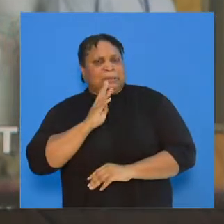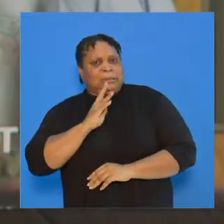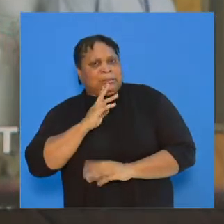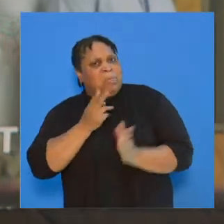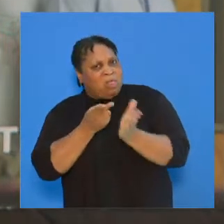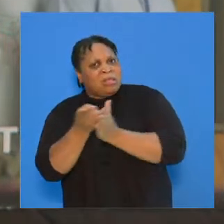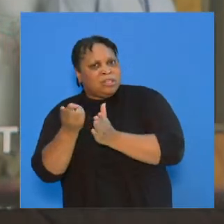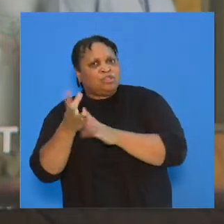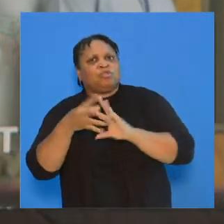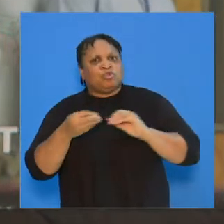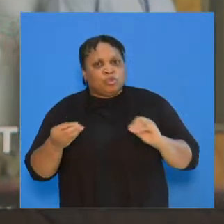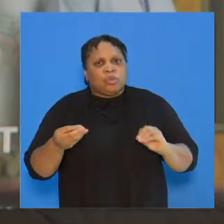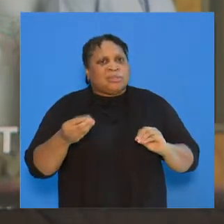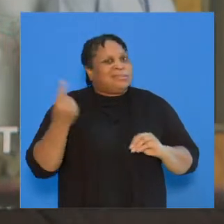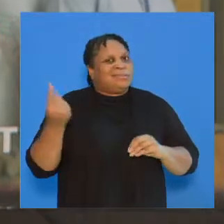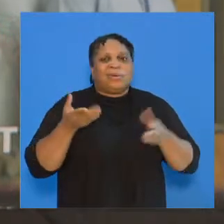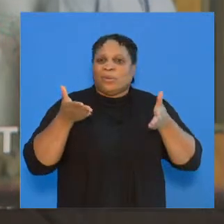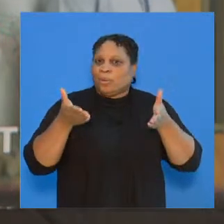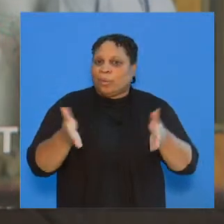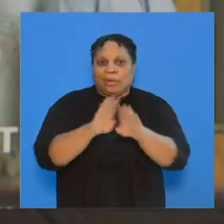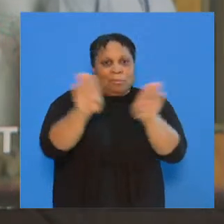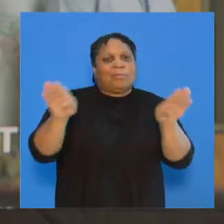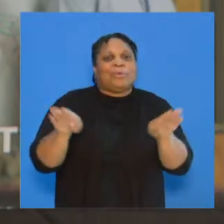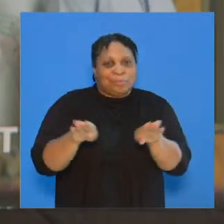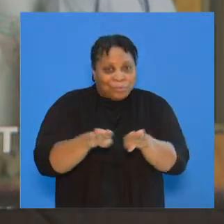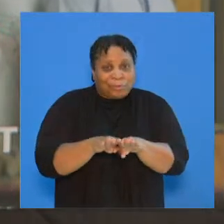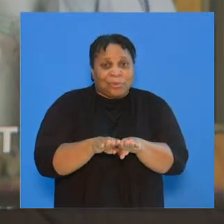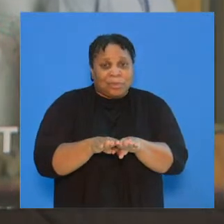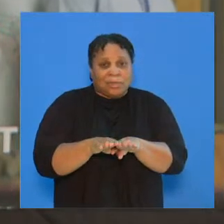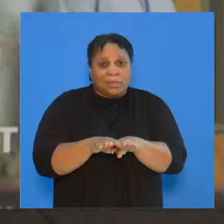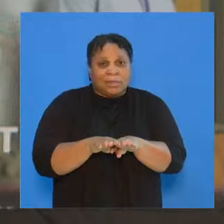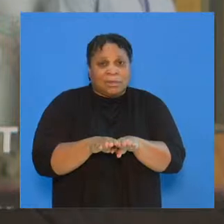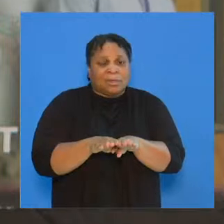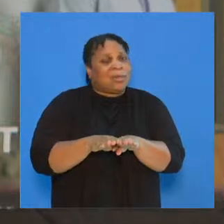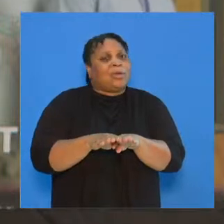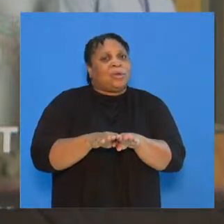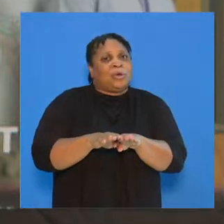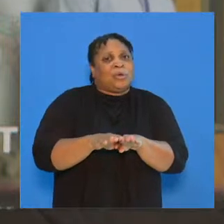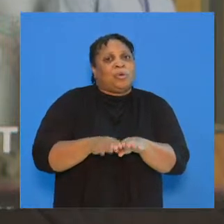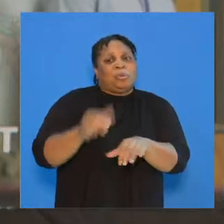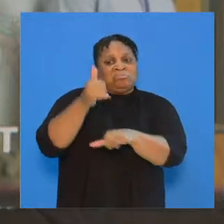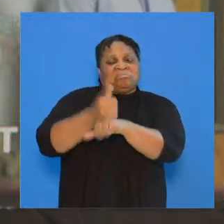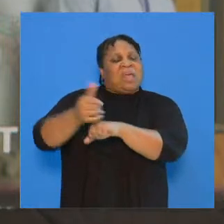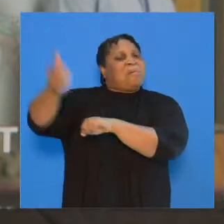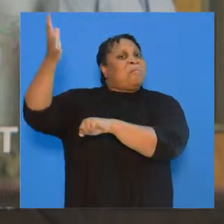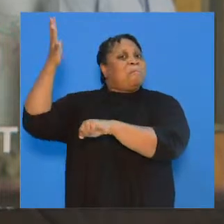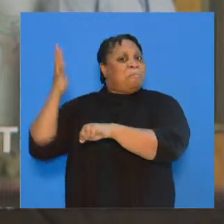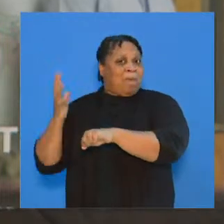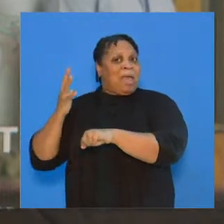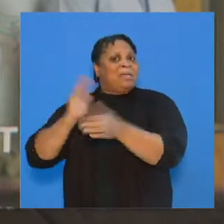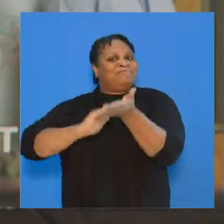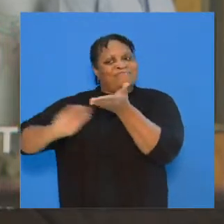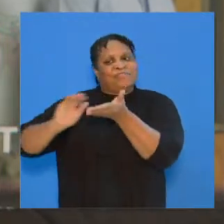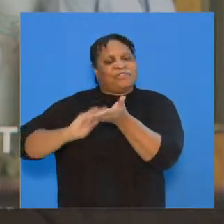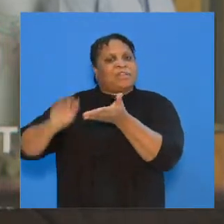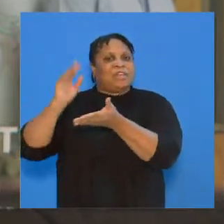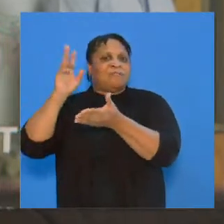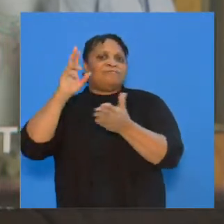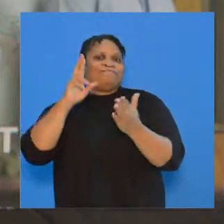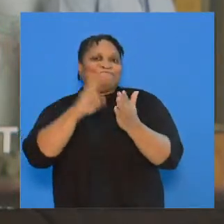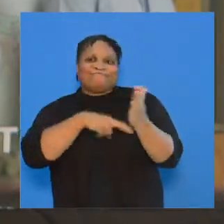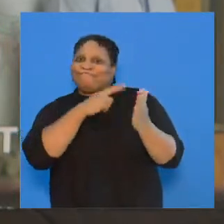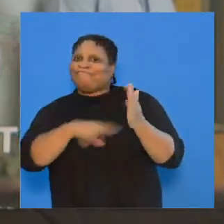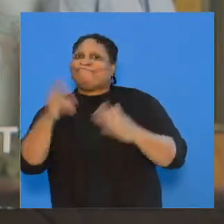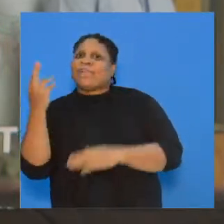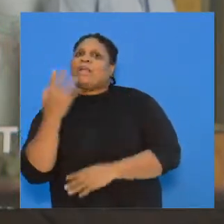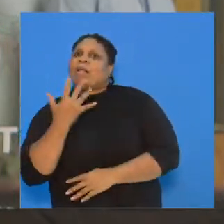because it is the only way that Bermuda will put in the past our very painful racist history. And I want to thank all